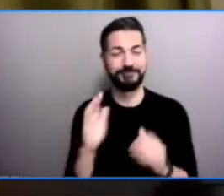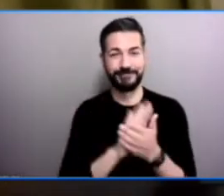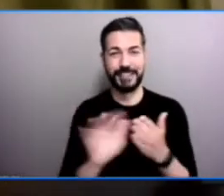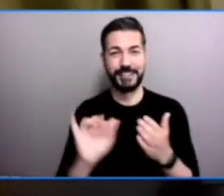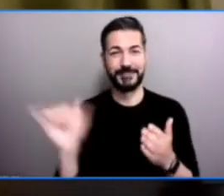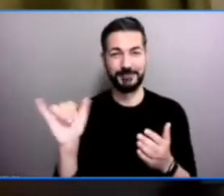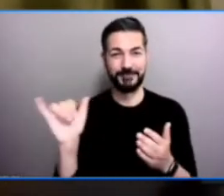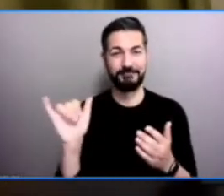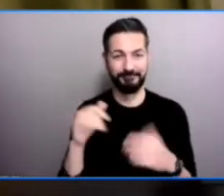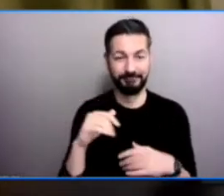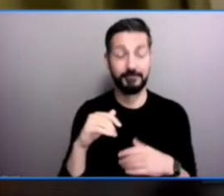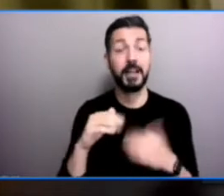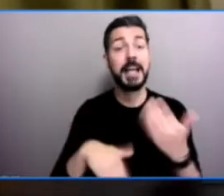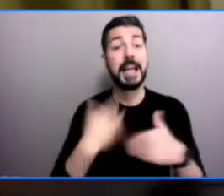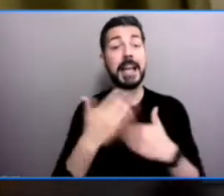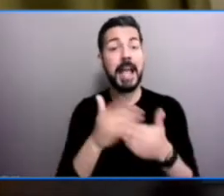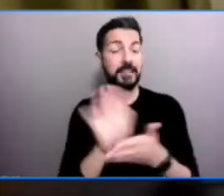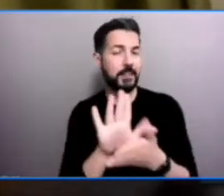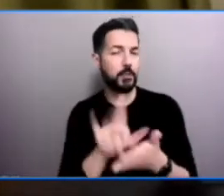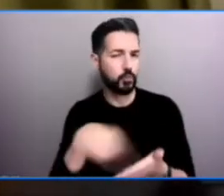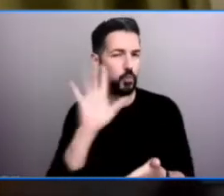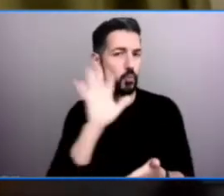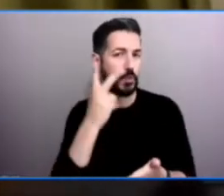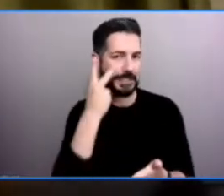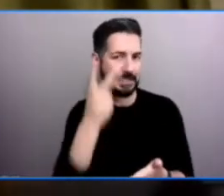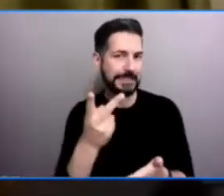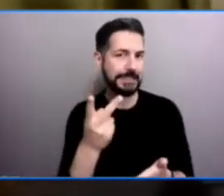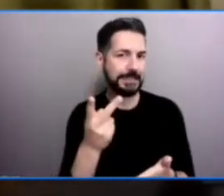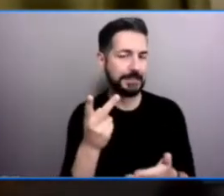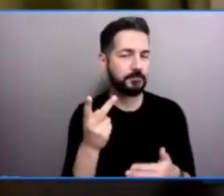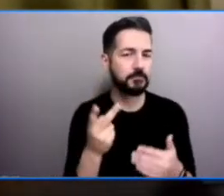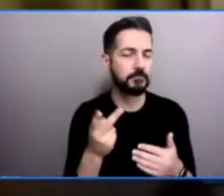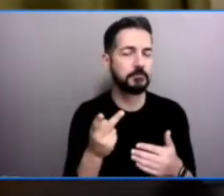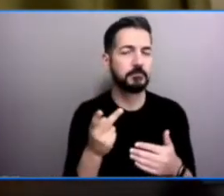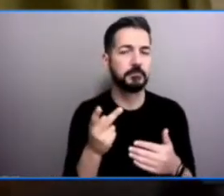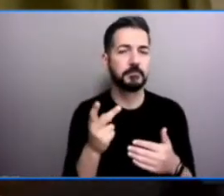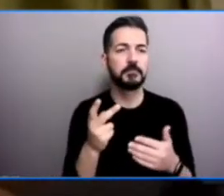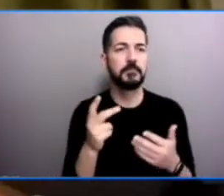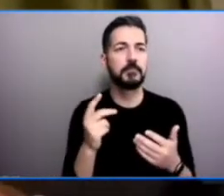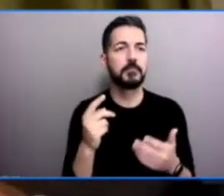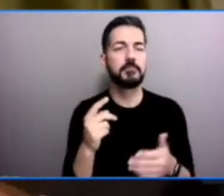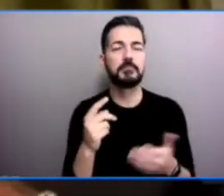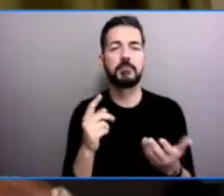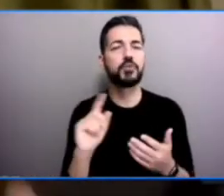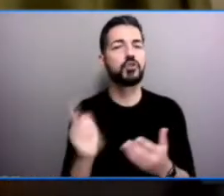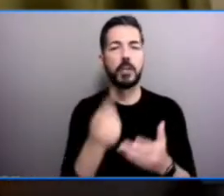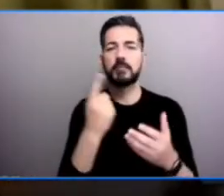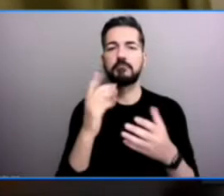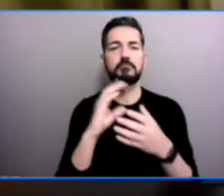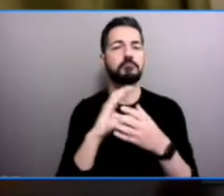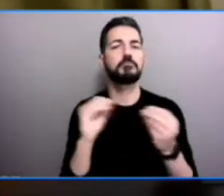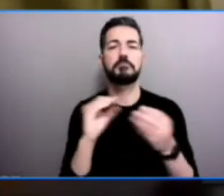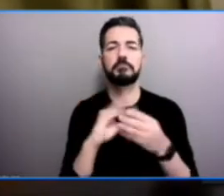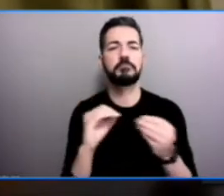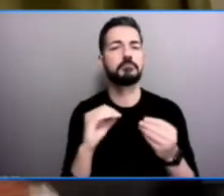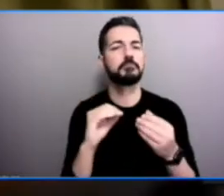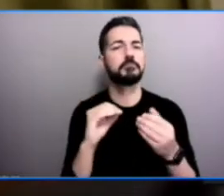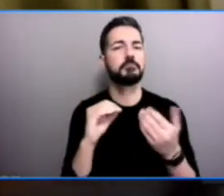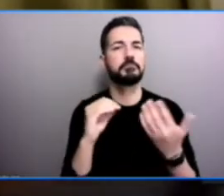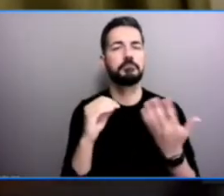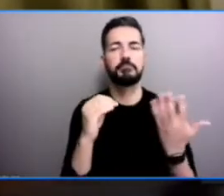a shoestring budget thanks to the ACLU, but look what we achieved with that much. So.